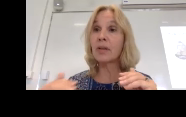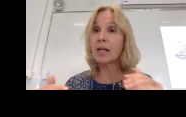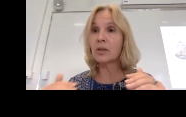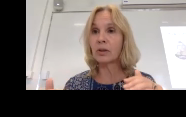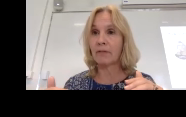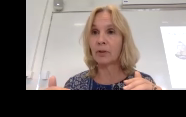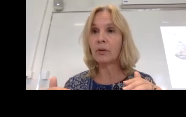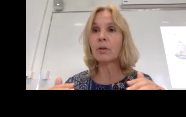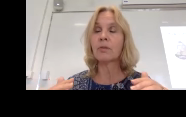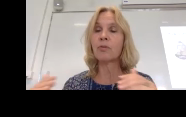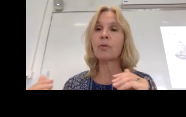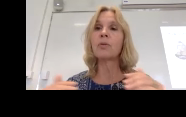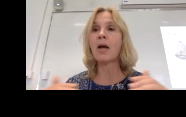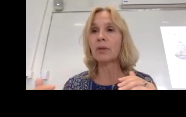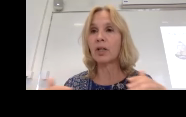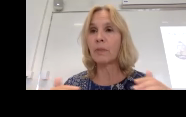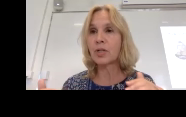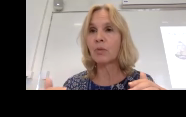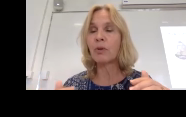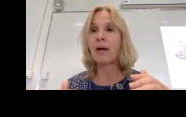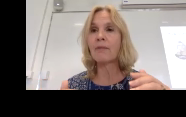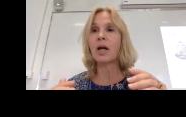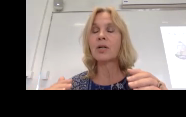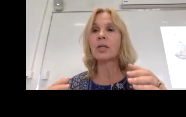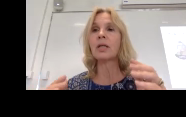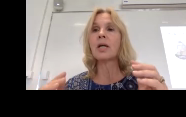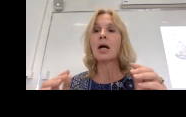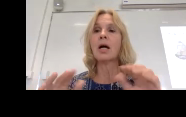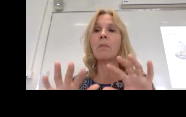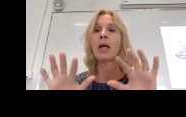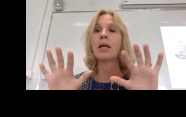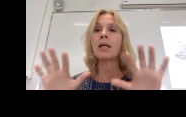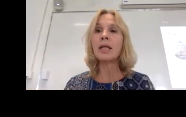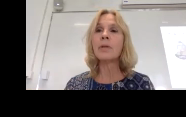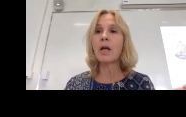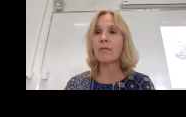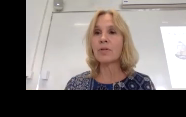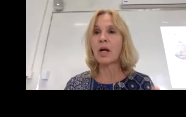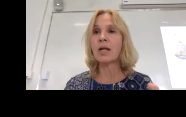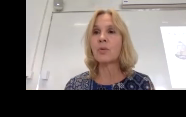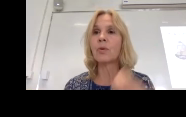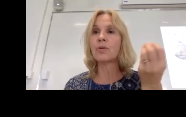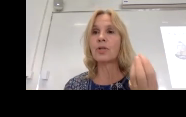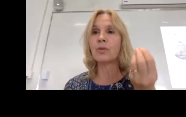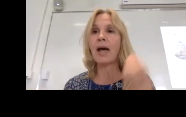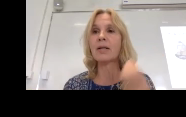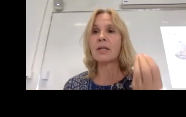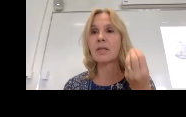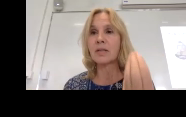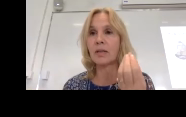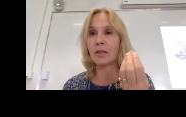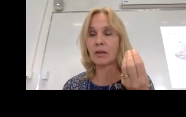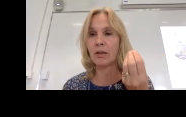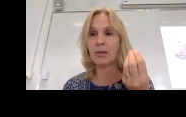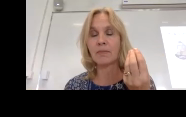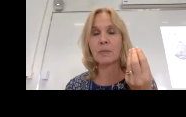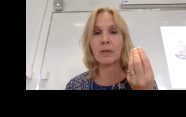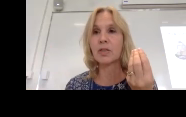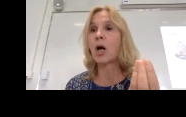competition at the lexical level through lateral inhibition, where you have to actually inhibit other signs in order to access